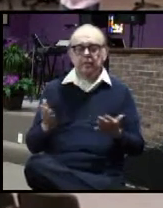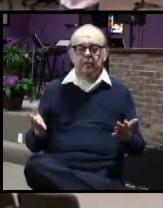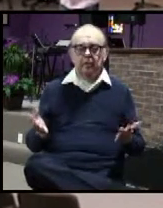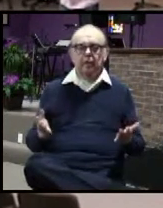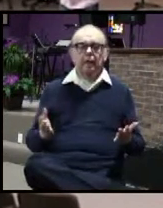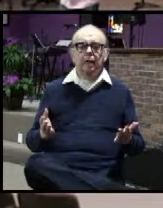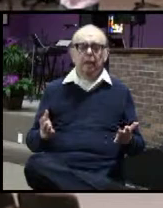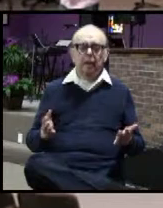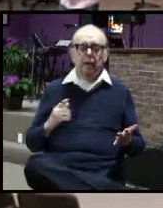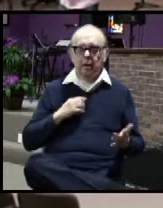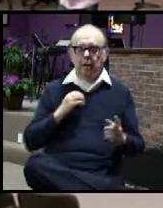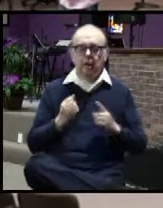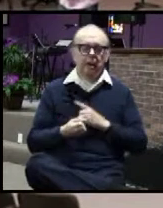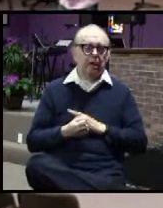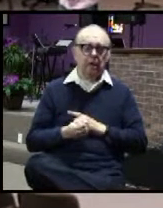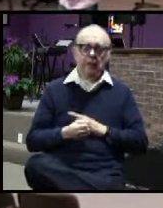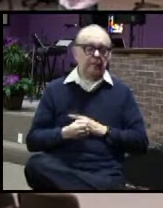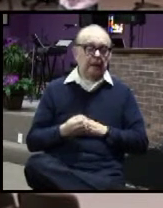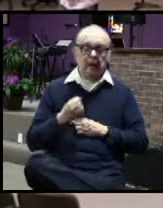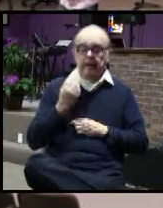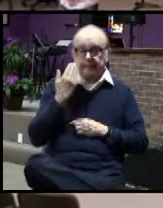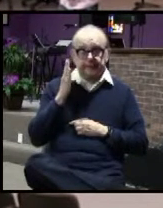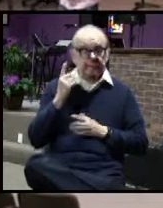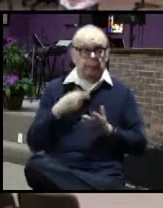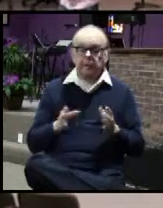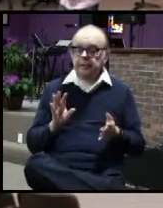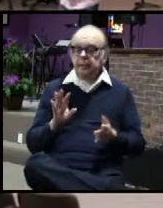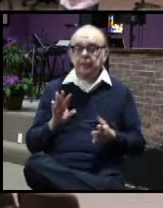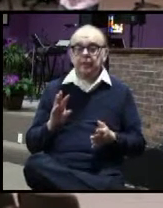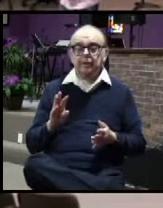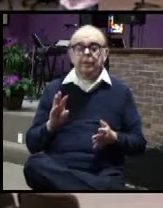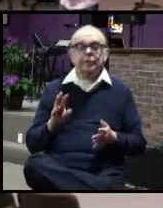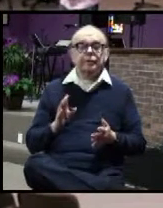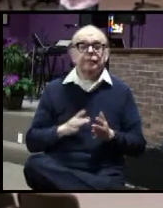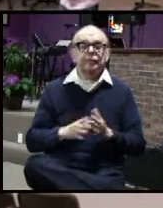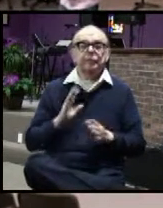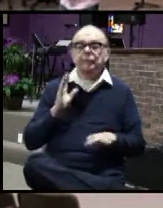a situation, I had no clue what Jesus would do.